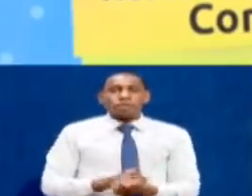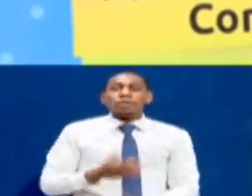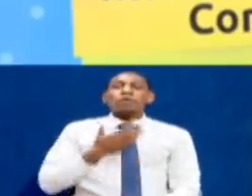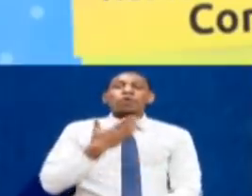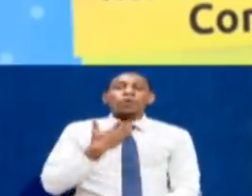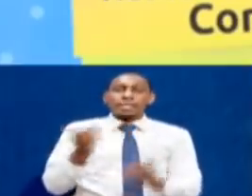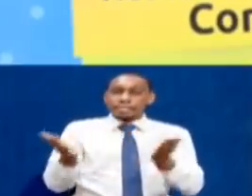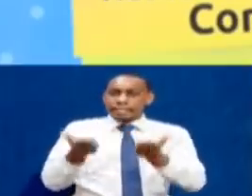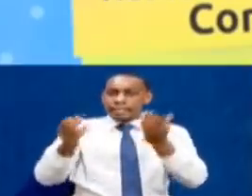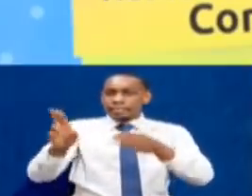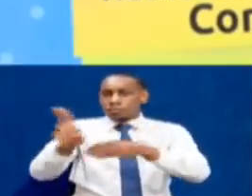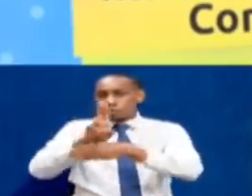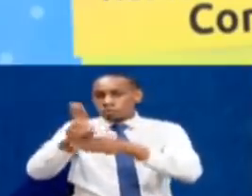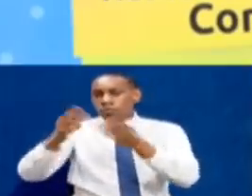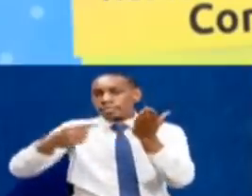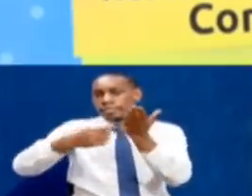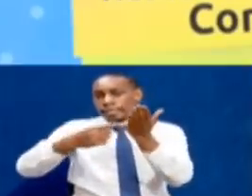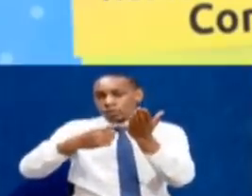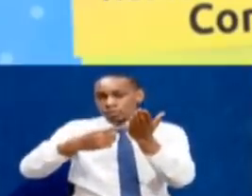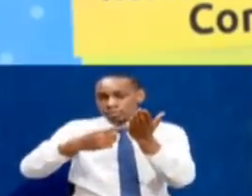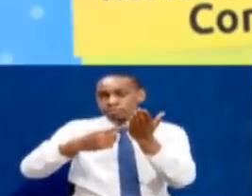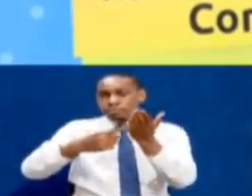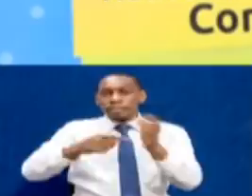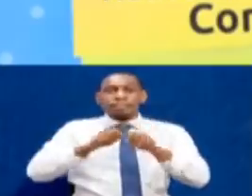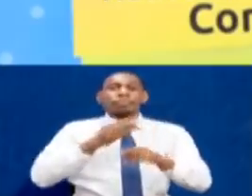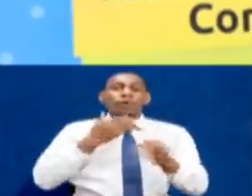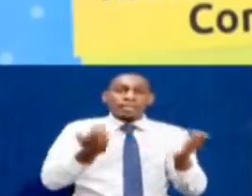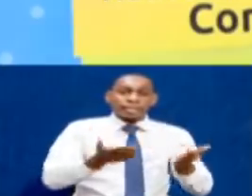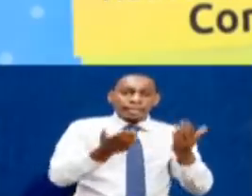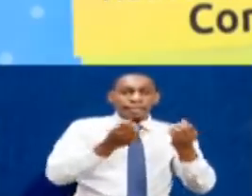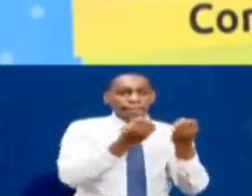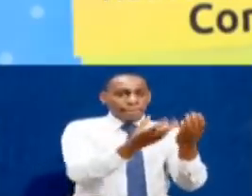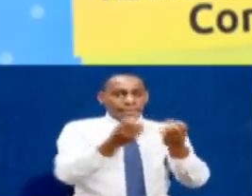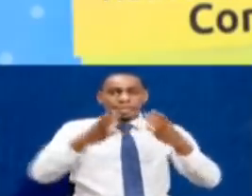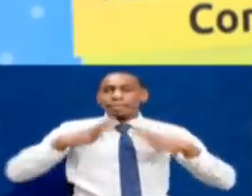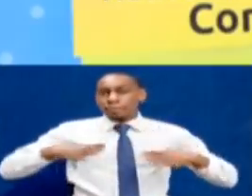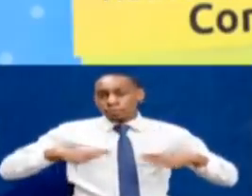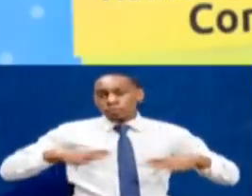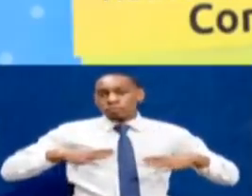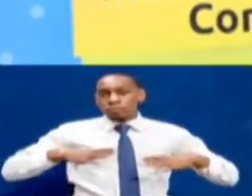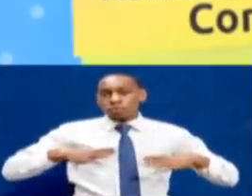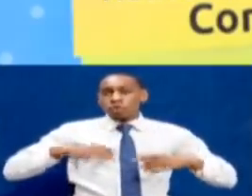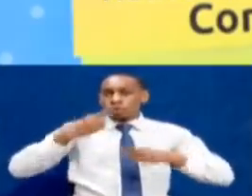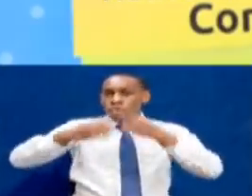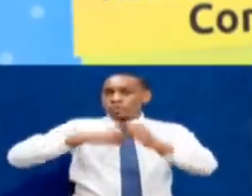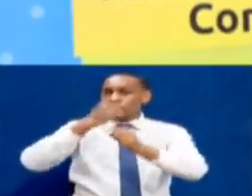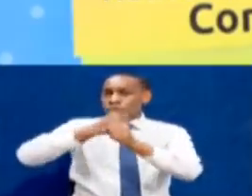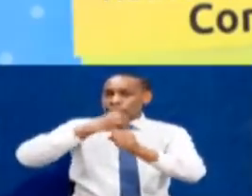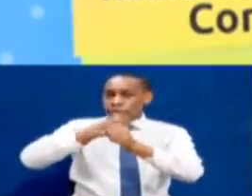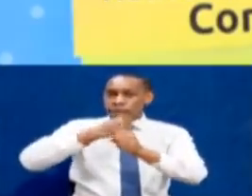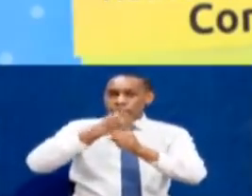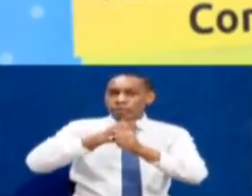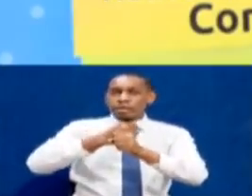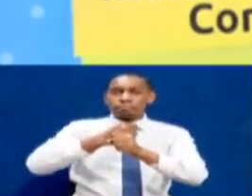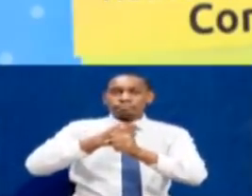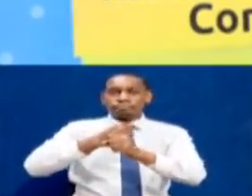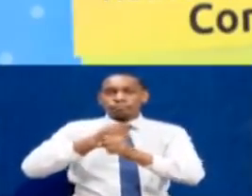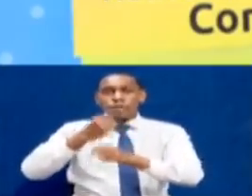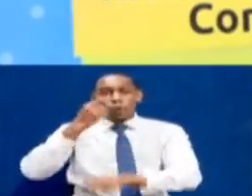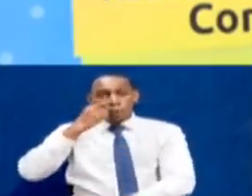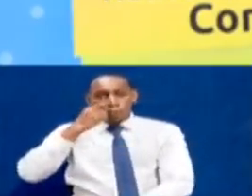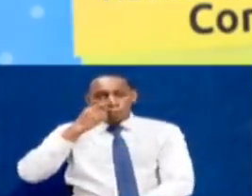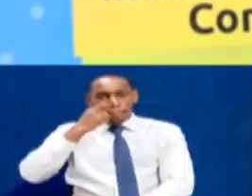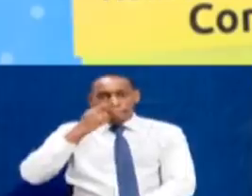like to encourage the use of technology. We would like to encourage as many people as possible to continue working from